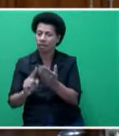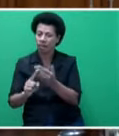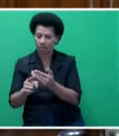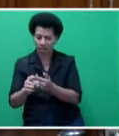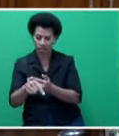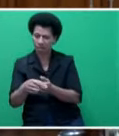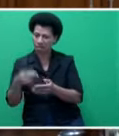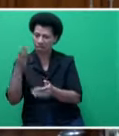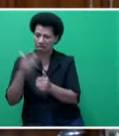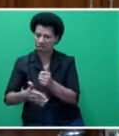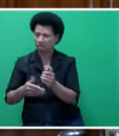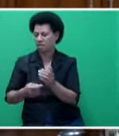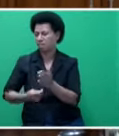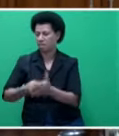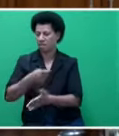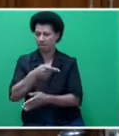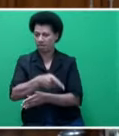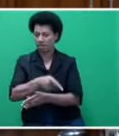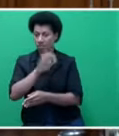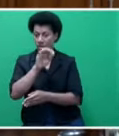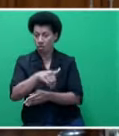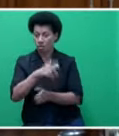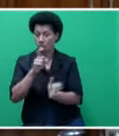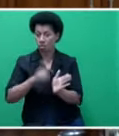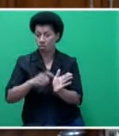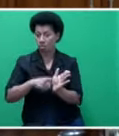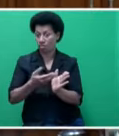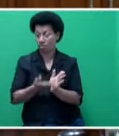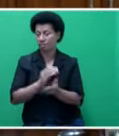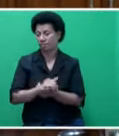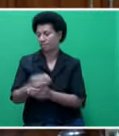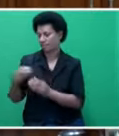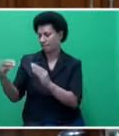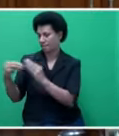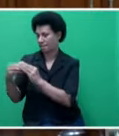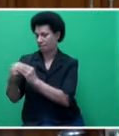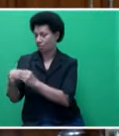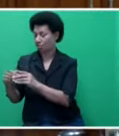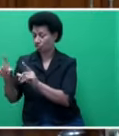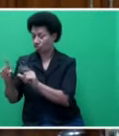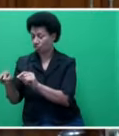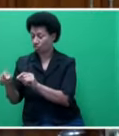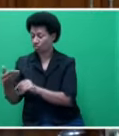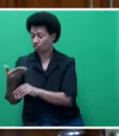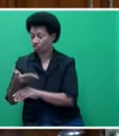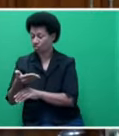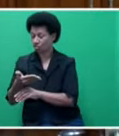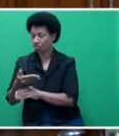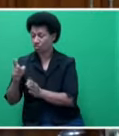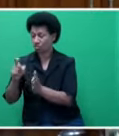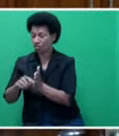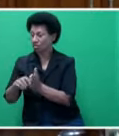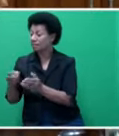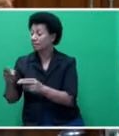mortgage repayments under normal circumstances, if the bank is going to do a mortgagee sale, the amount of money that will be withdrawn from